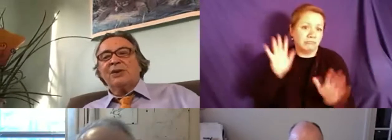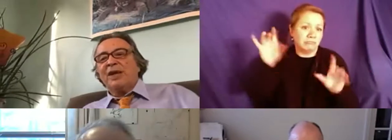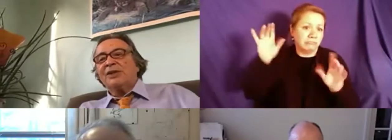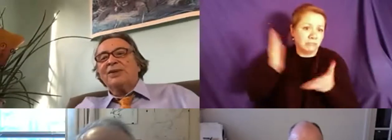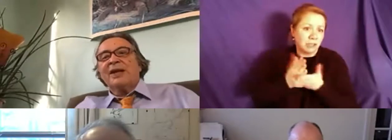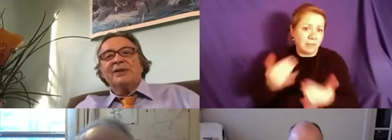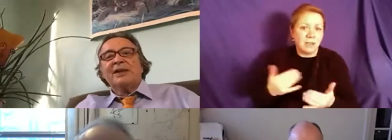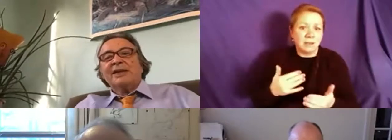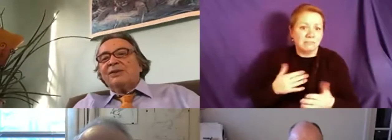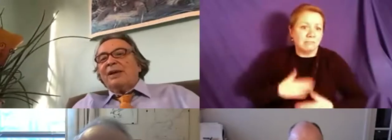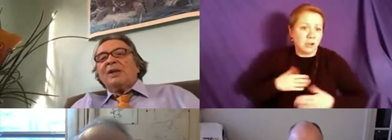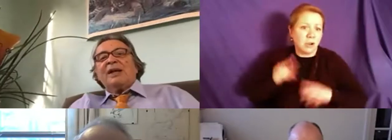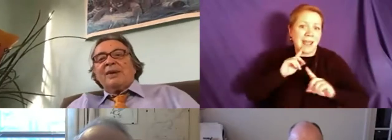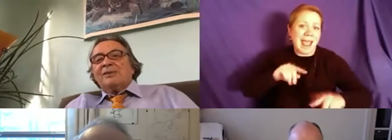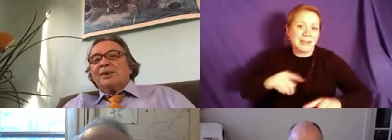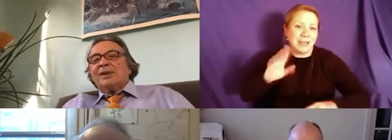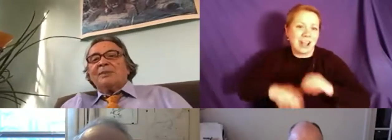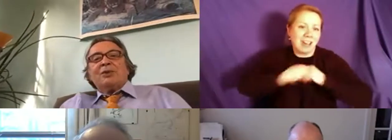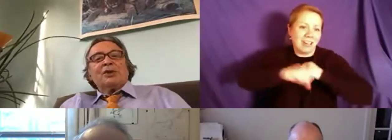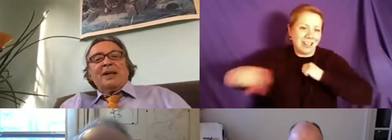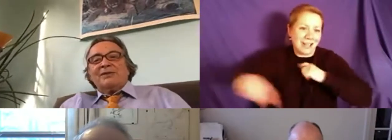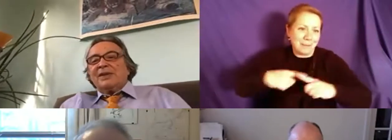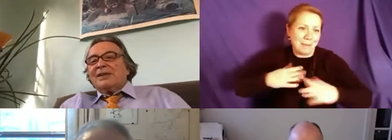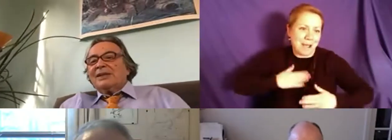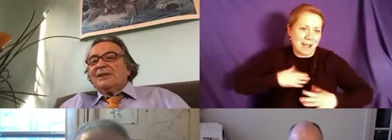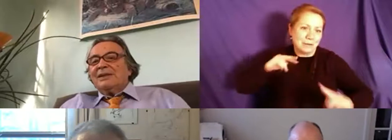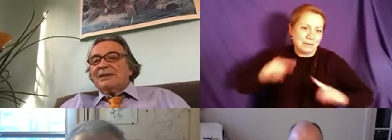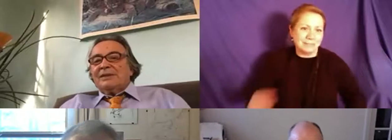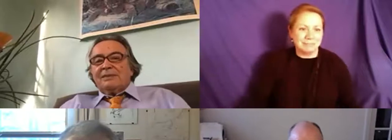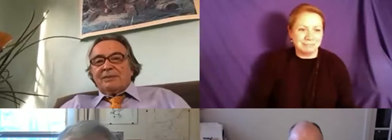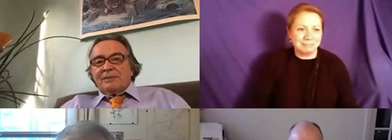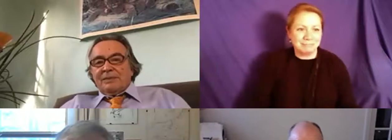to answering questions rather than ramble on about what my own perspective is.